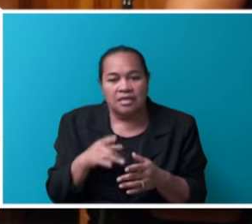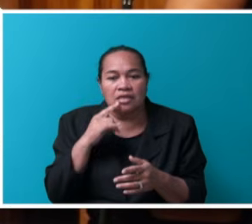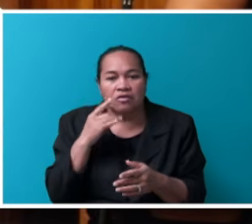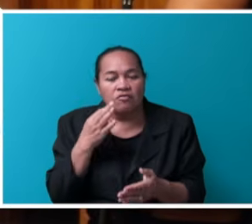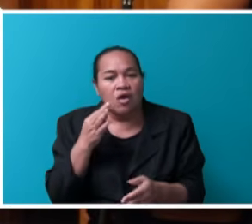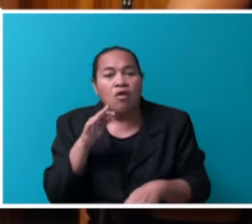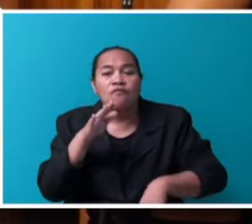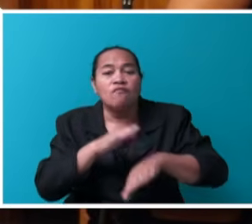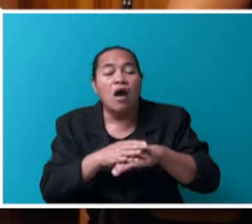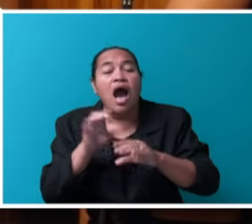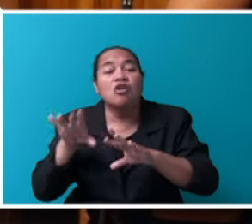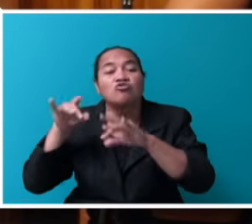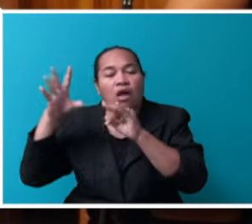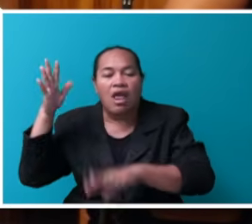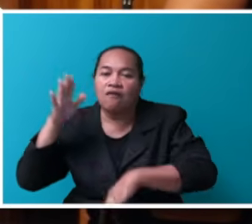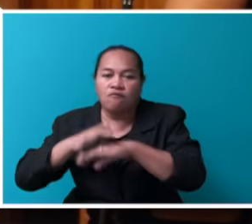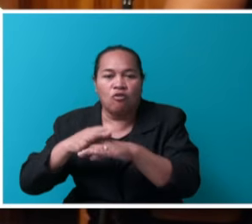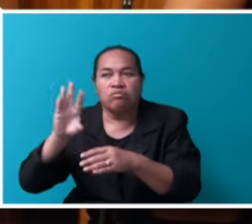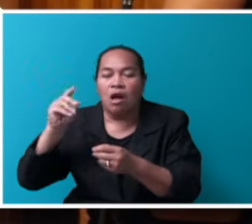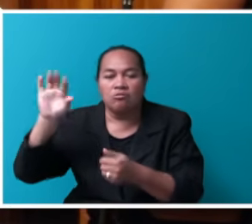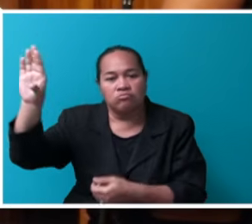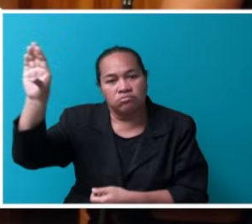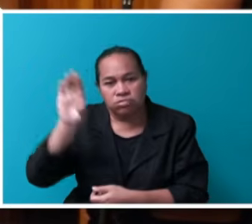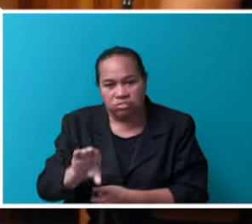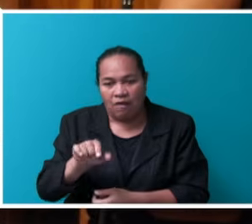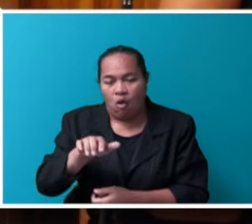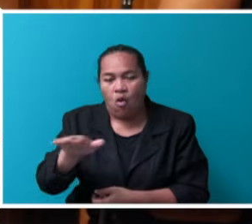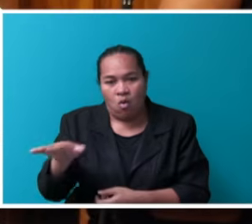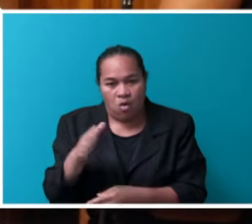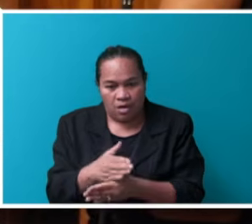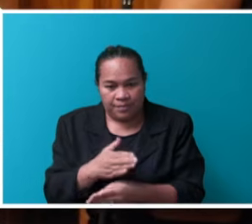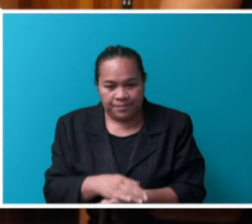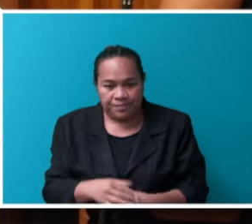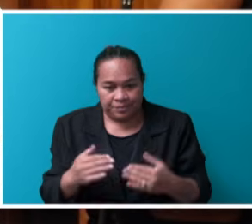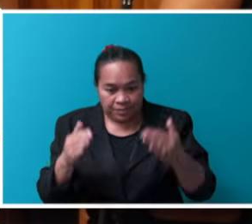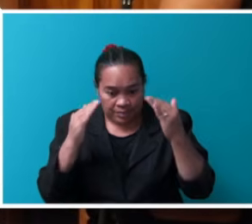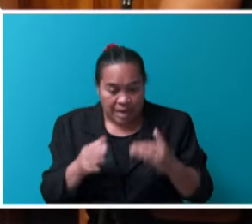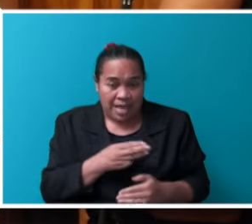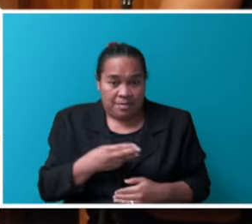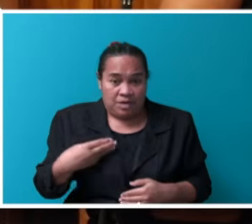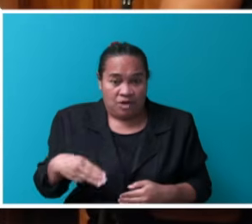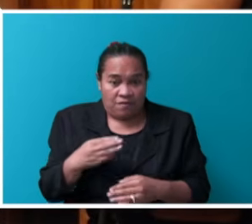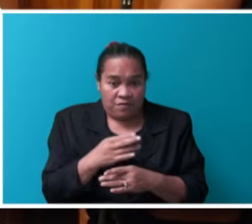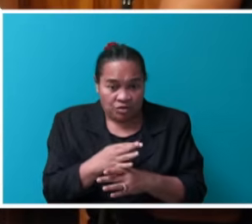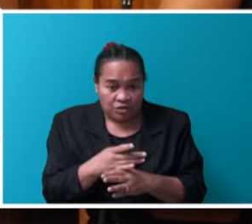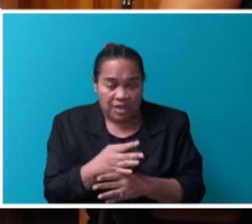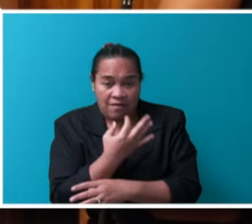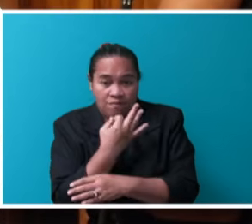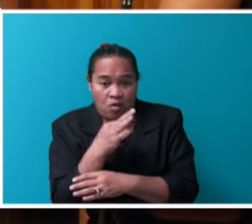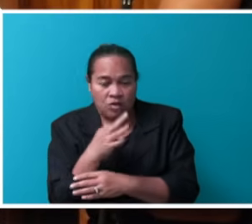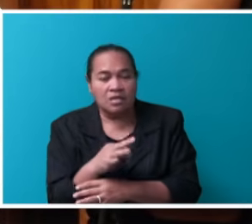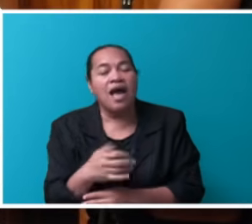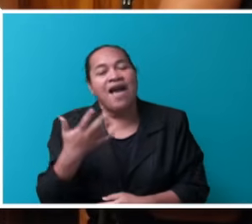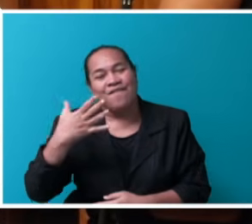by the Australian government. Mr. Speaker, the Ministry of Fisheries and Forestry has provided a total budget of $50